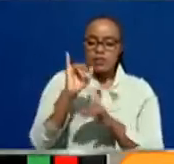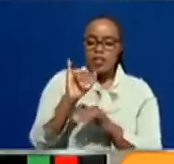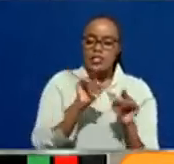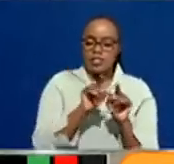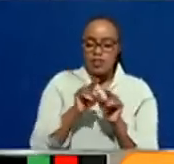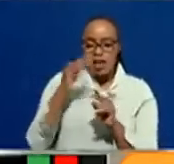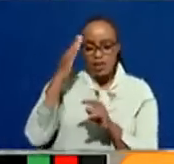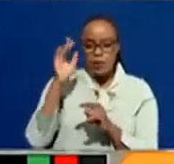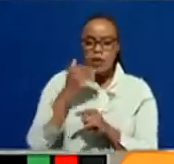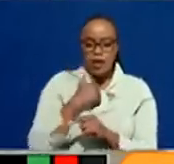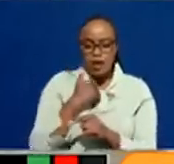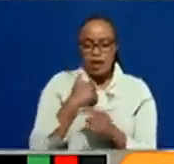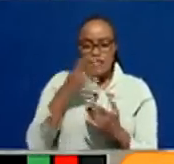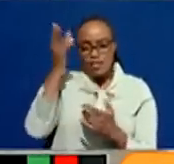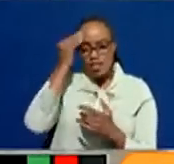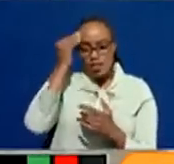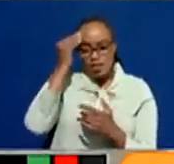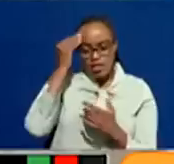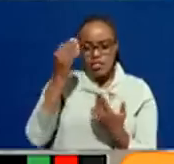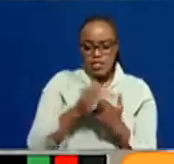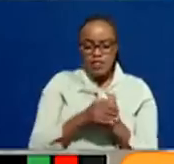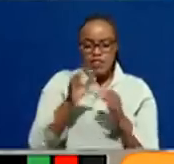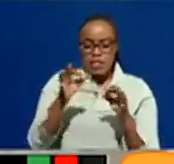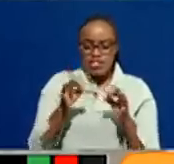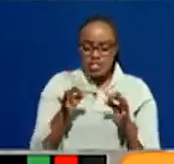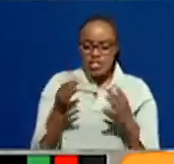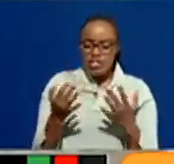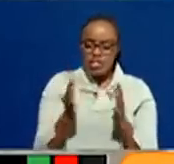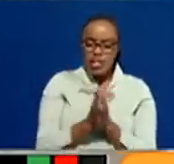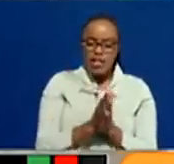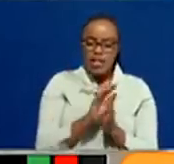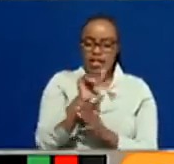Keys, agriculture, health, education, finance, treasury,